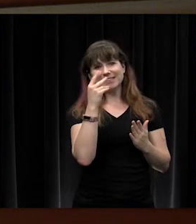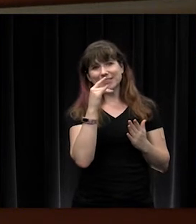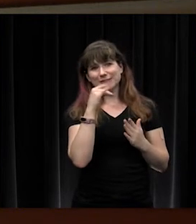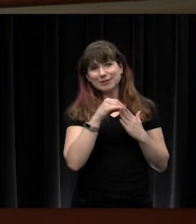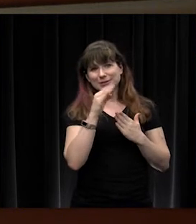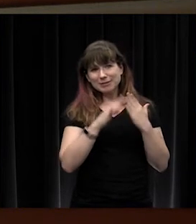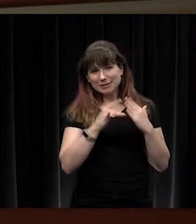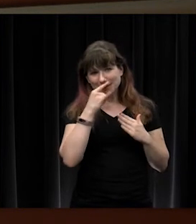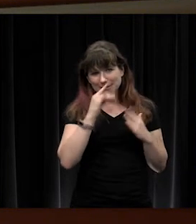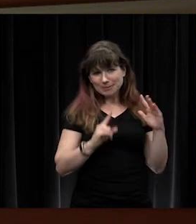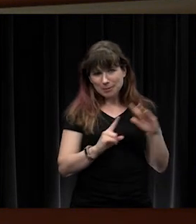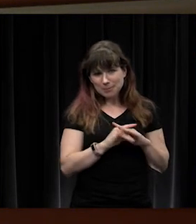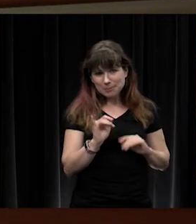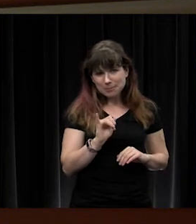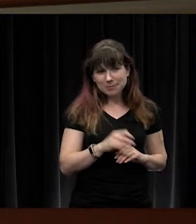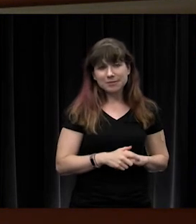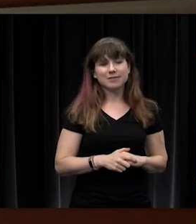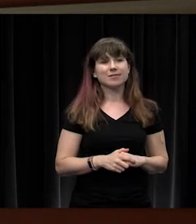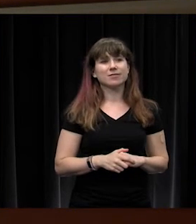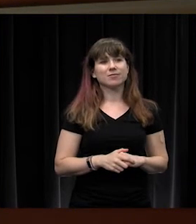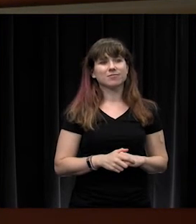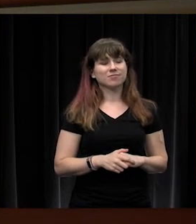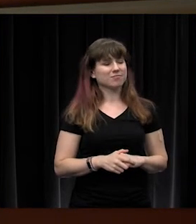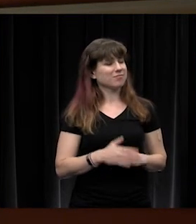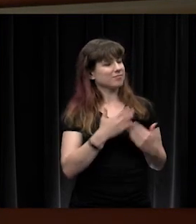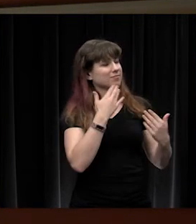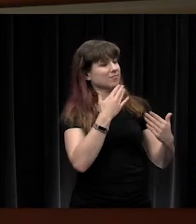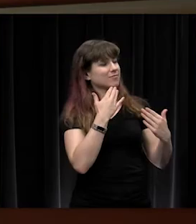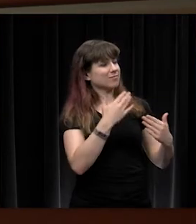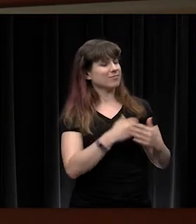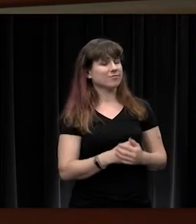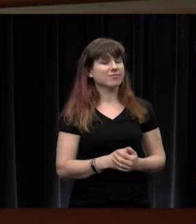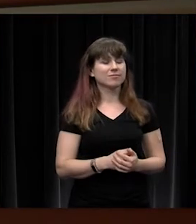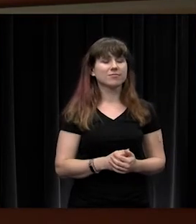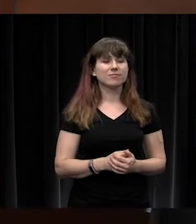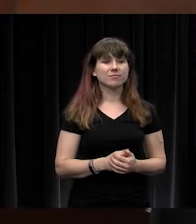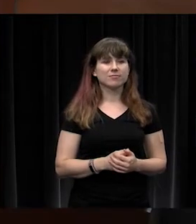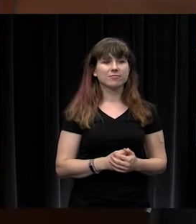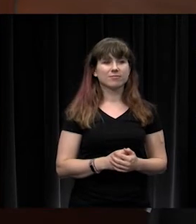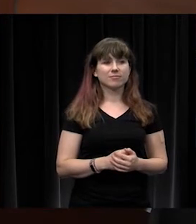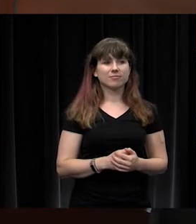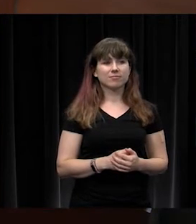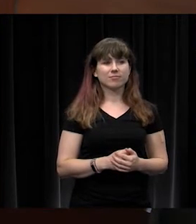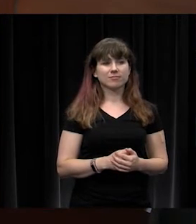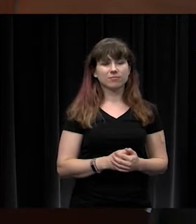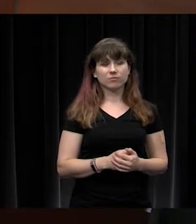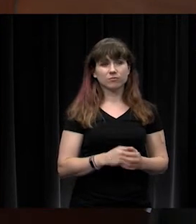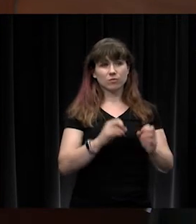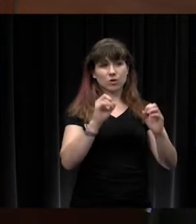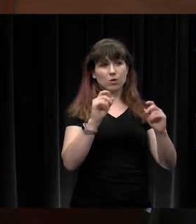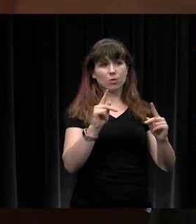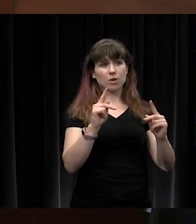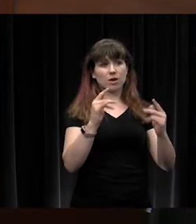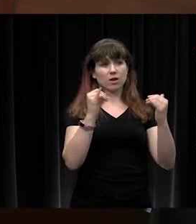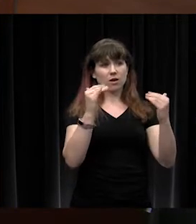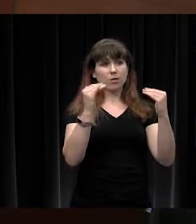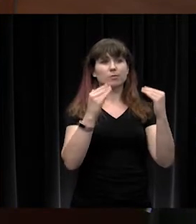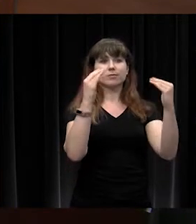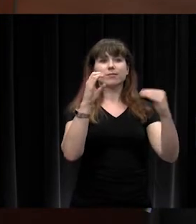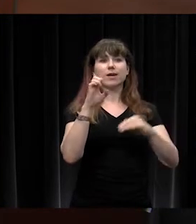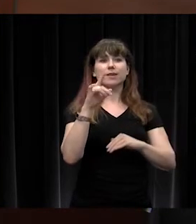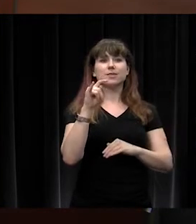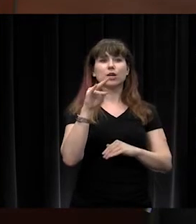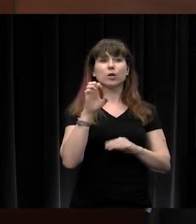So that's what we're up to. Very good. Thank you. Thank you very much. All right, executive session. We will